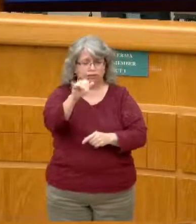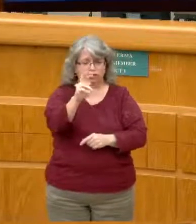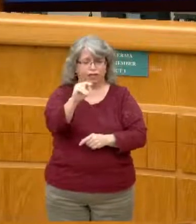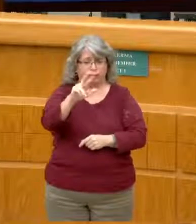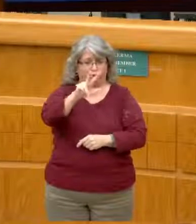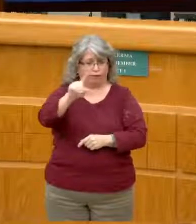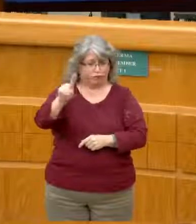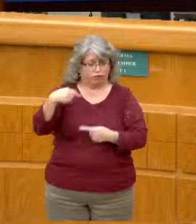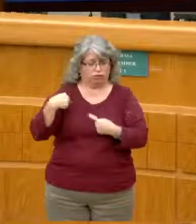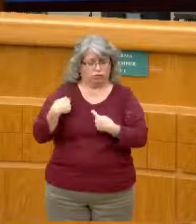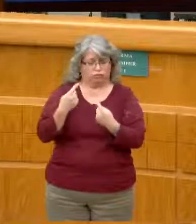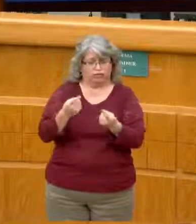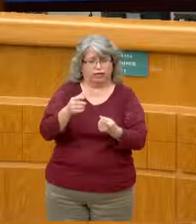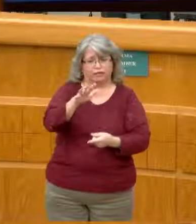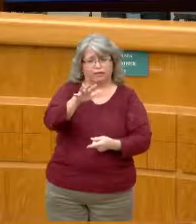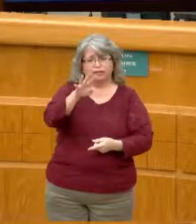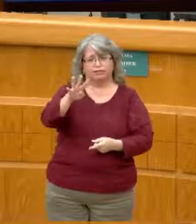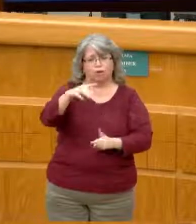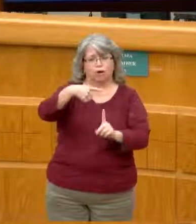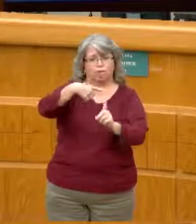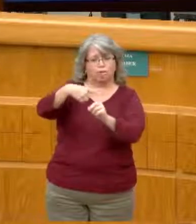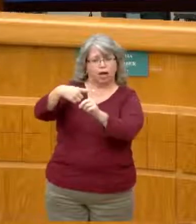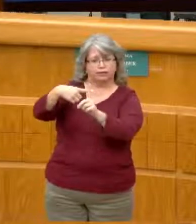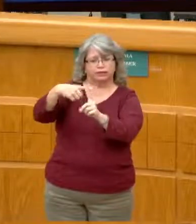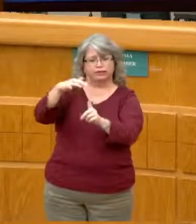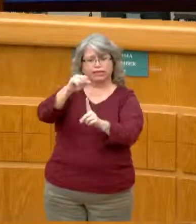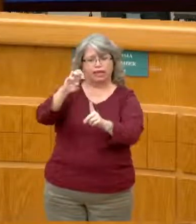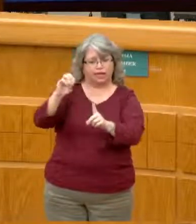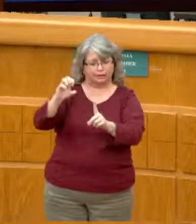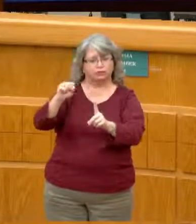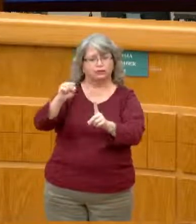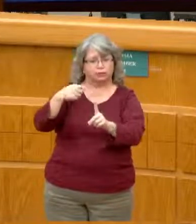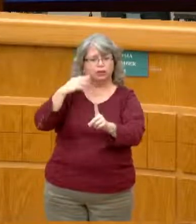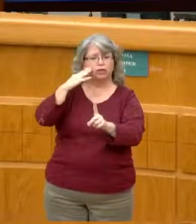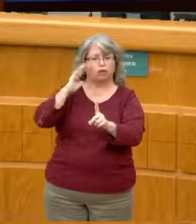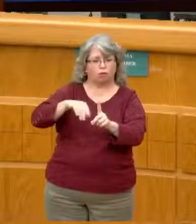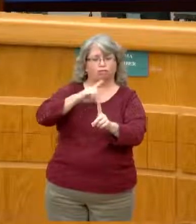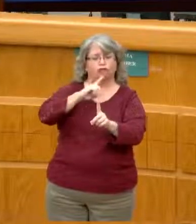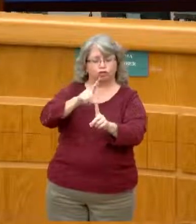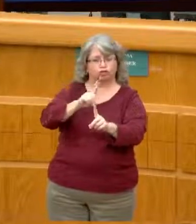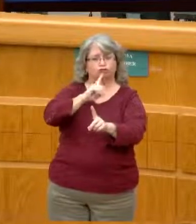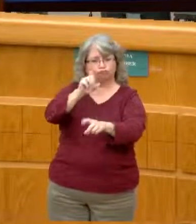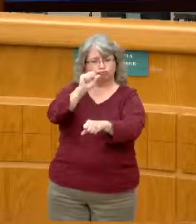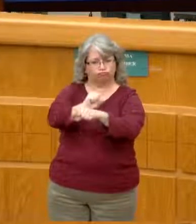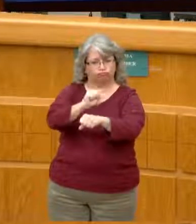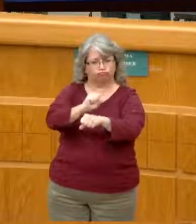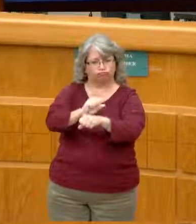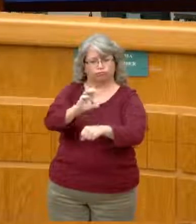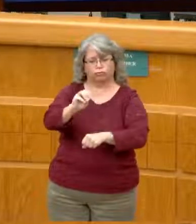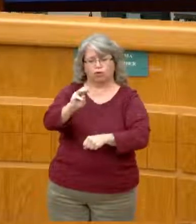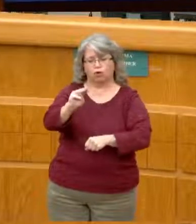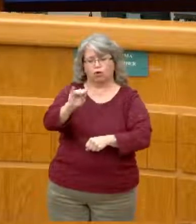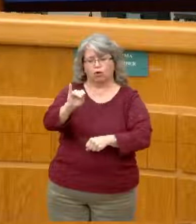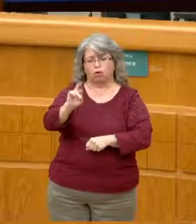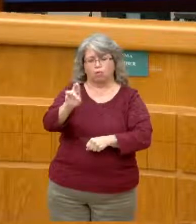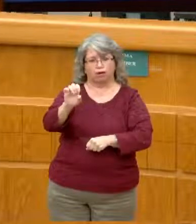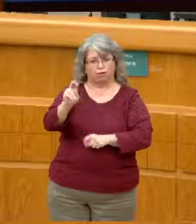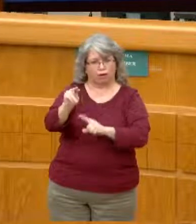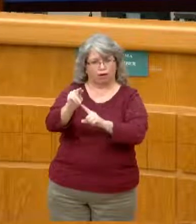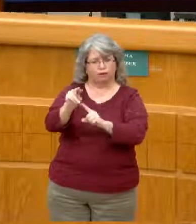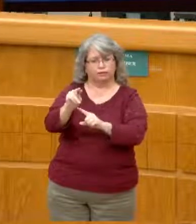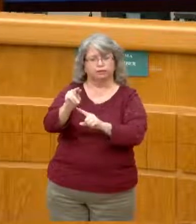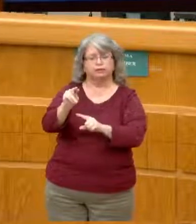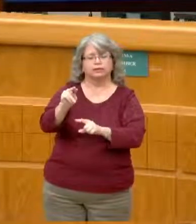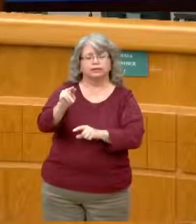had a total of 54 positive cases of Omicron identified in the area of Nueces County. This type